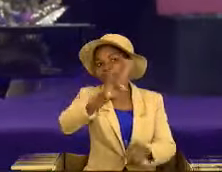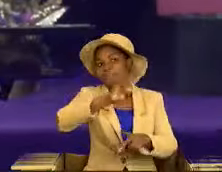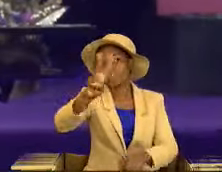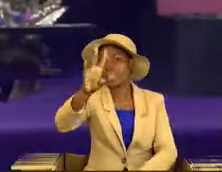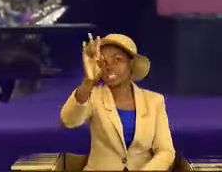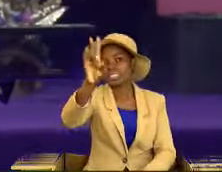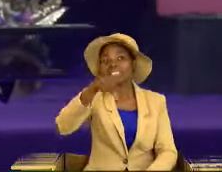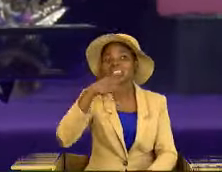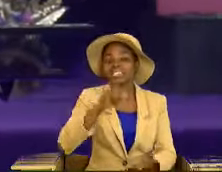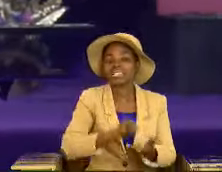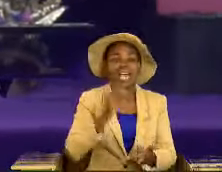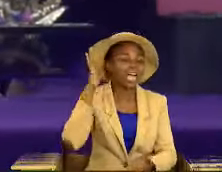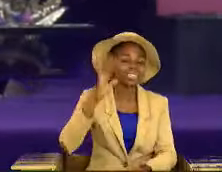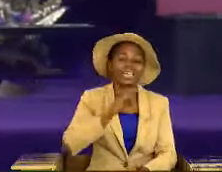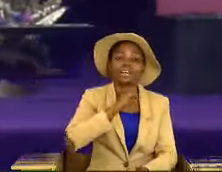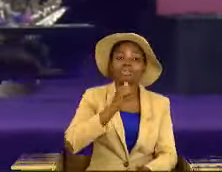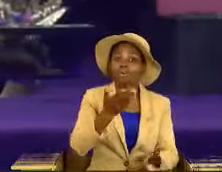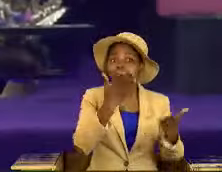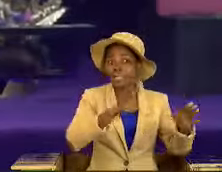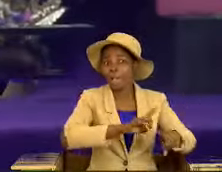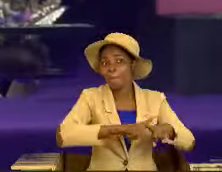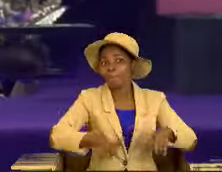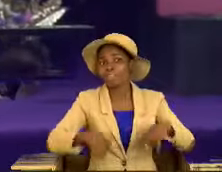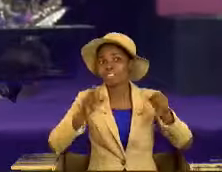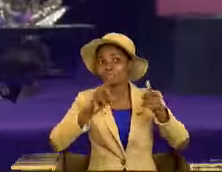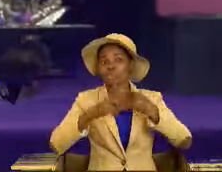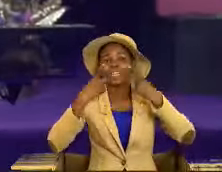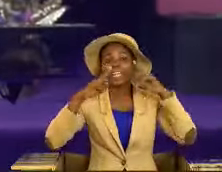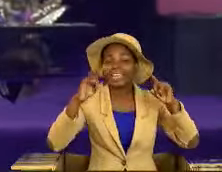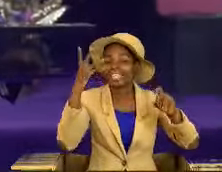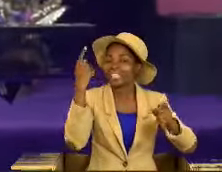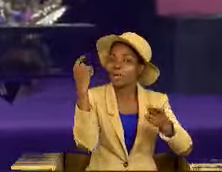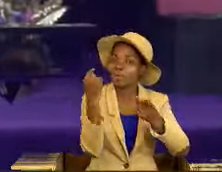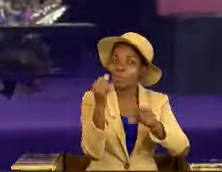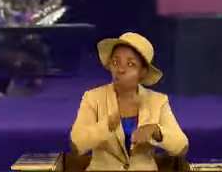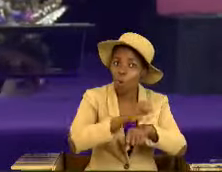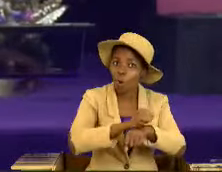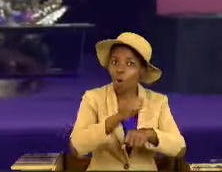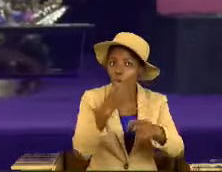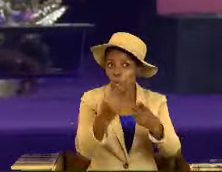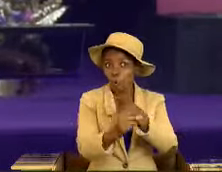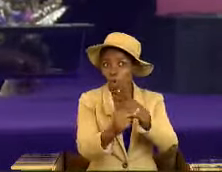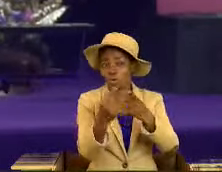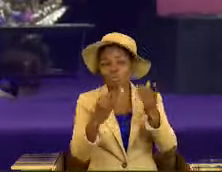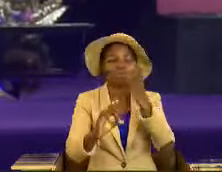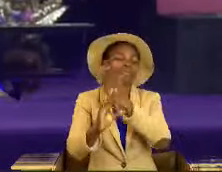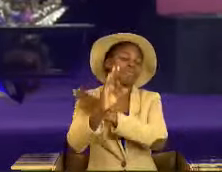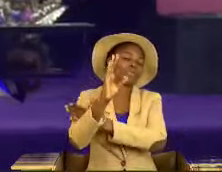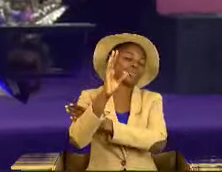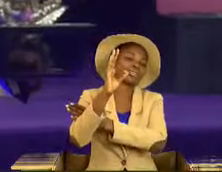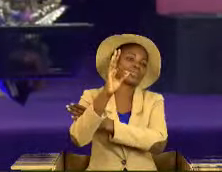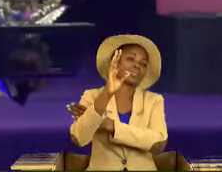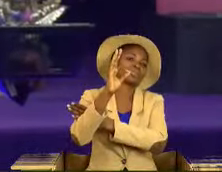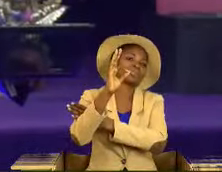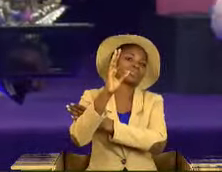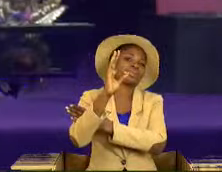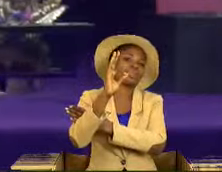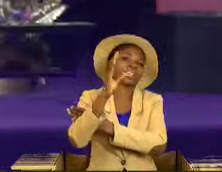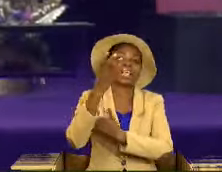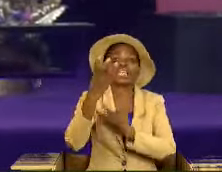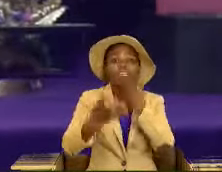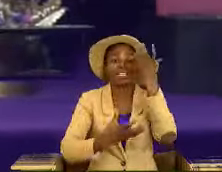of the Lord lift up your right hand and Shout that prayer point with find